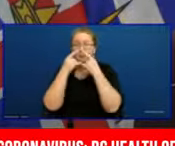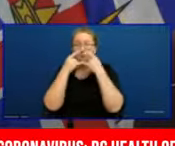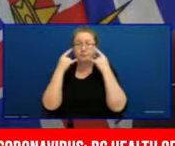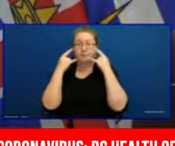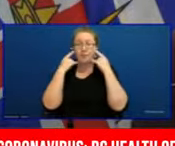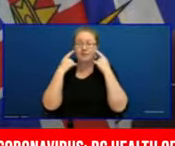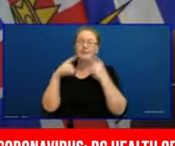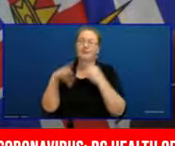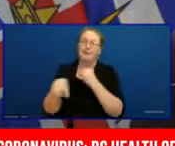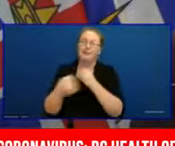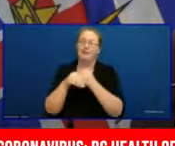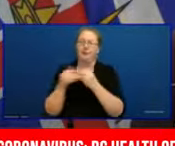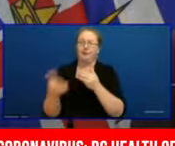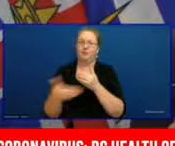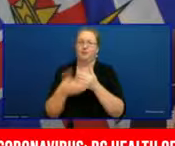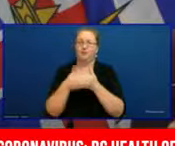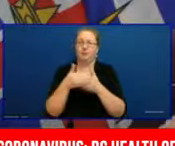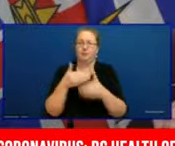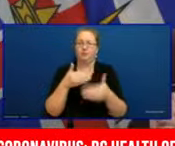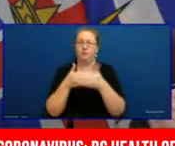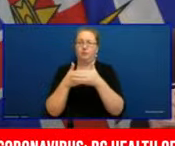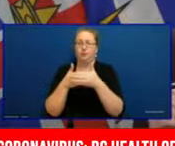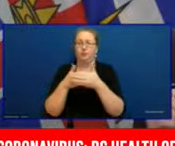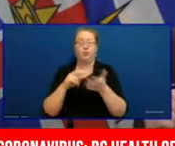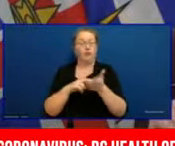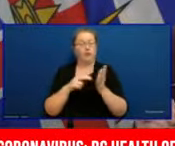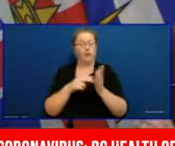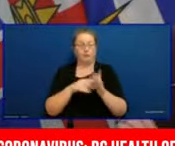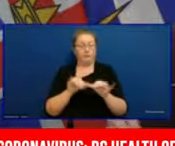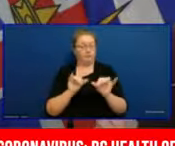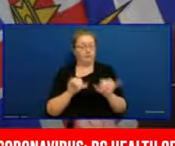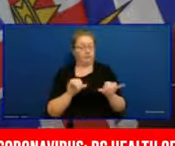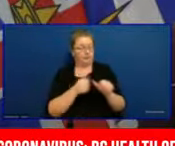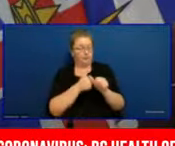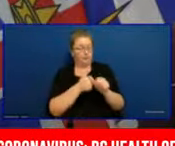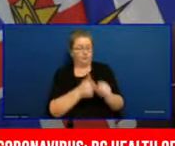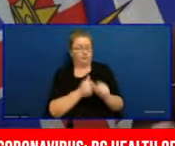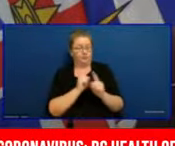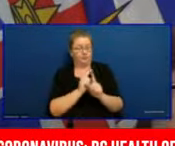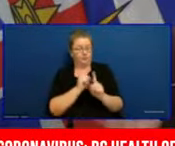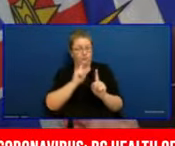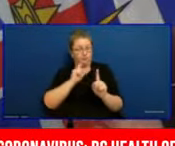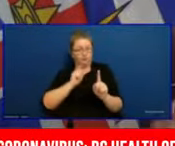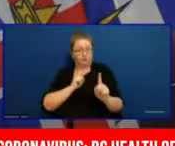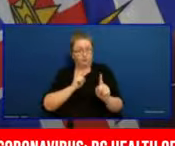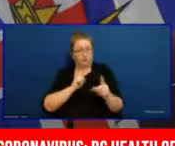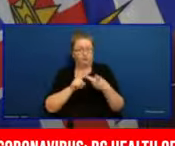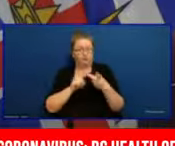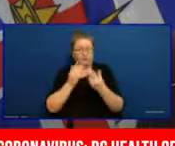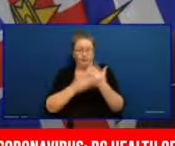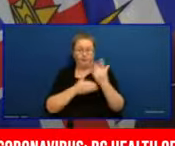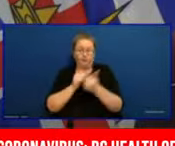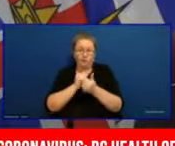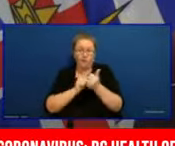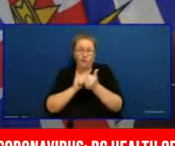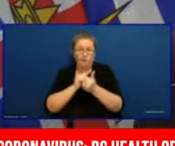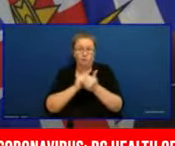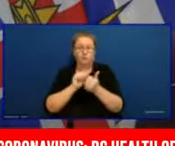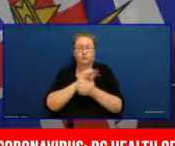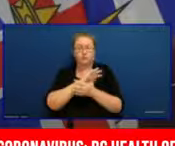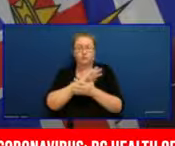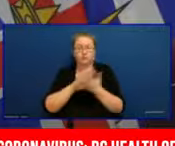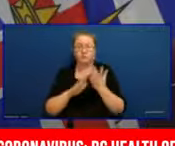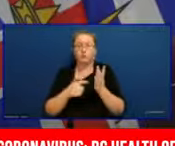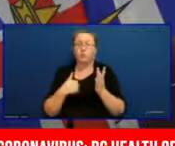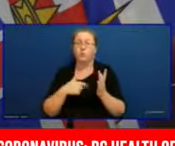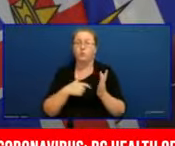additional layer. It doesn't mean you can't do, that you don't need to do those other things. And that's what's so important. We've